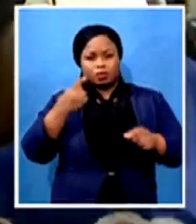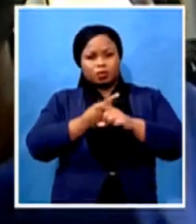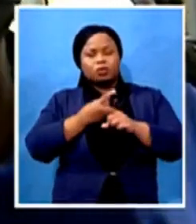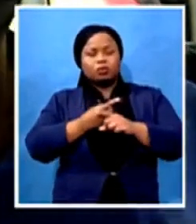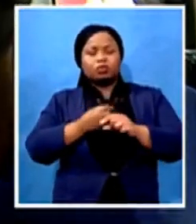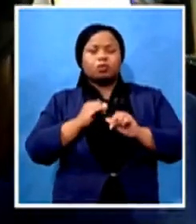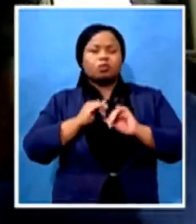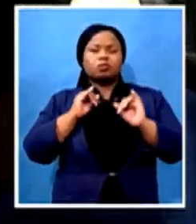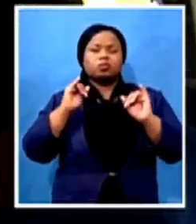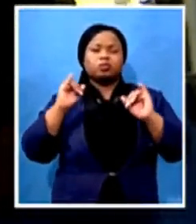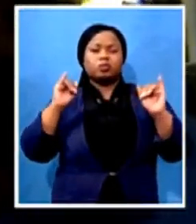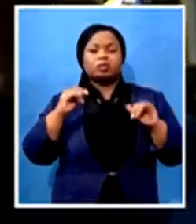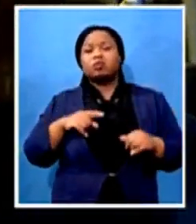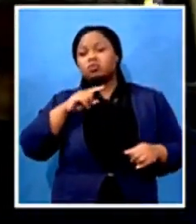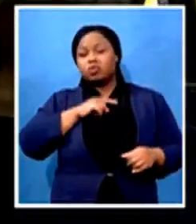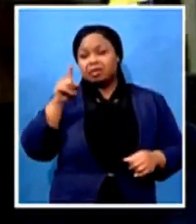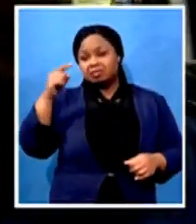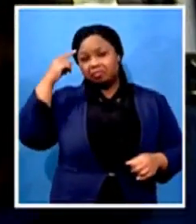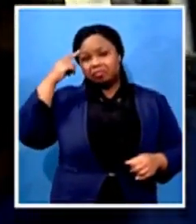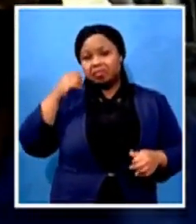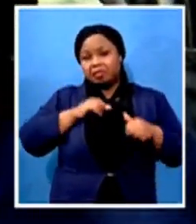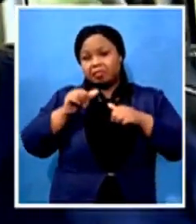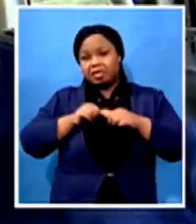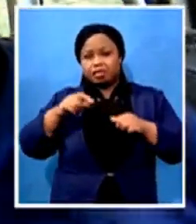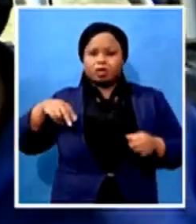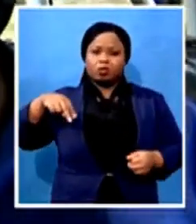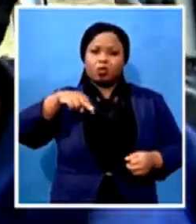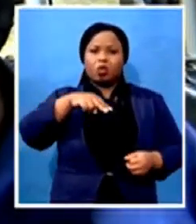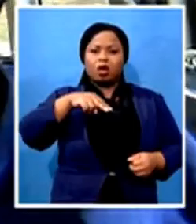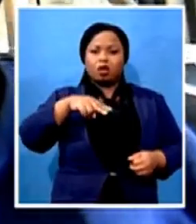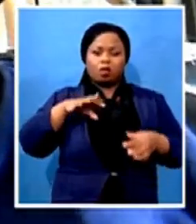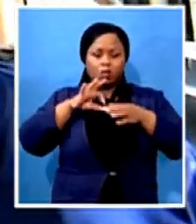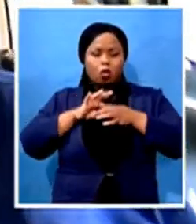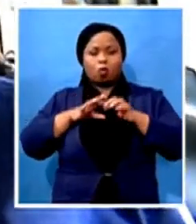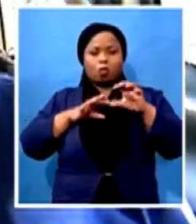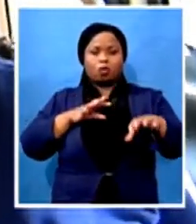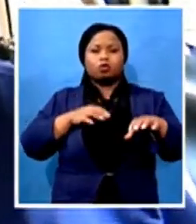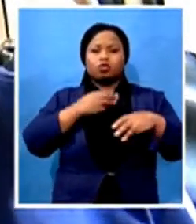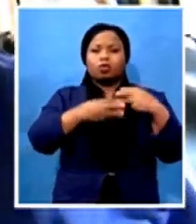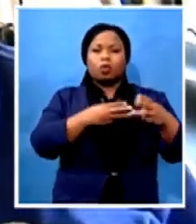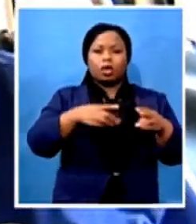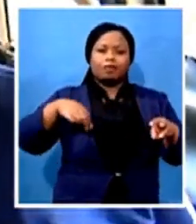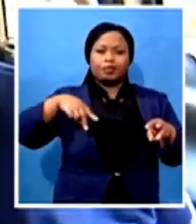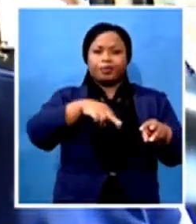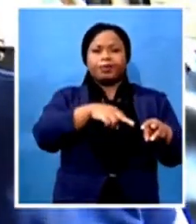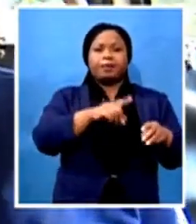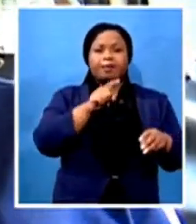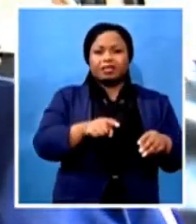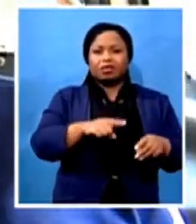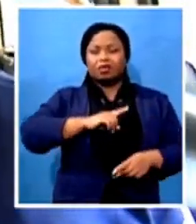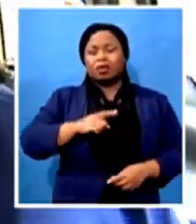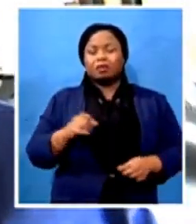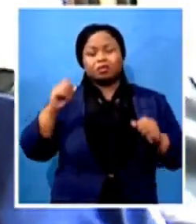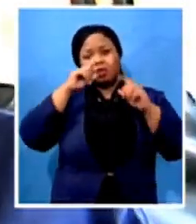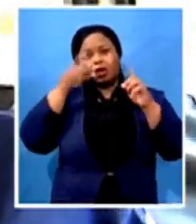to work now, and that means you're going to have to wake up extra early in order to get up and go to work. She says it's